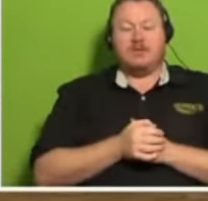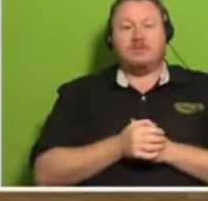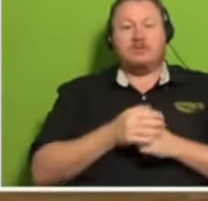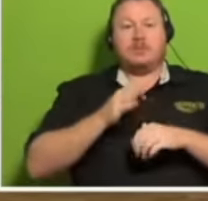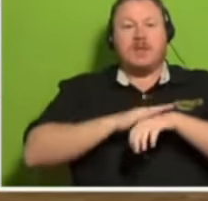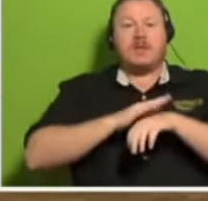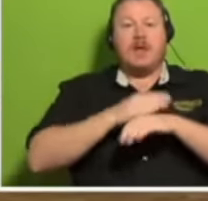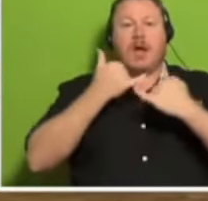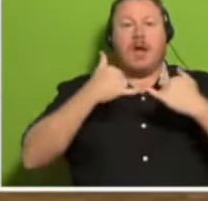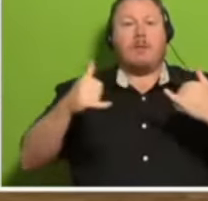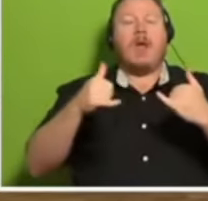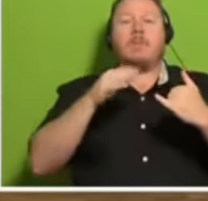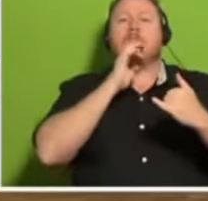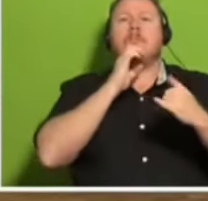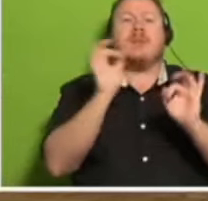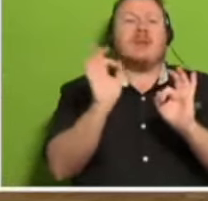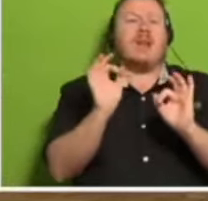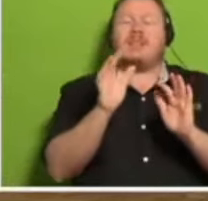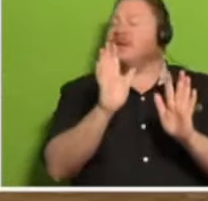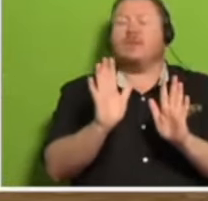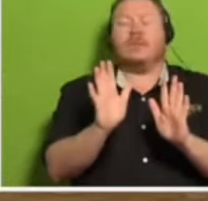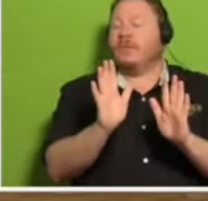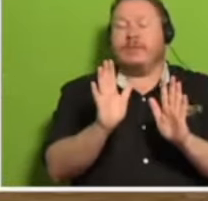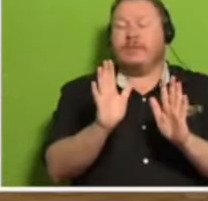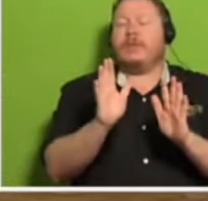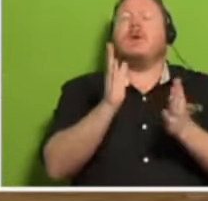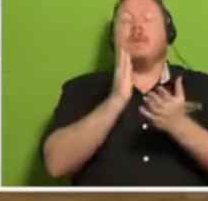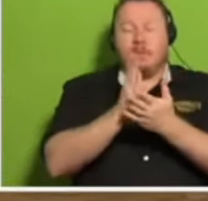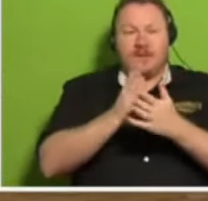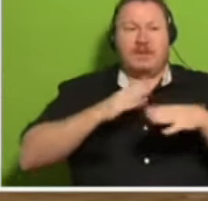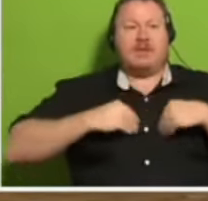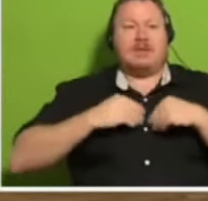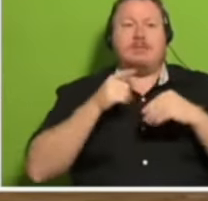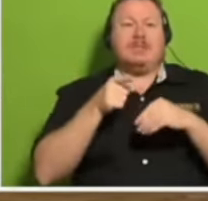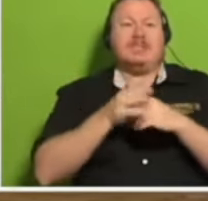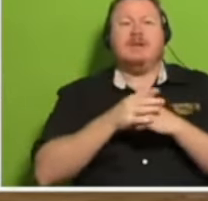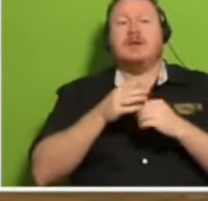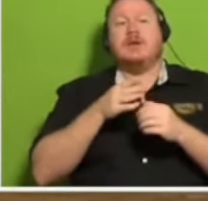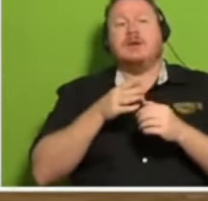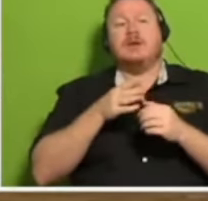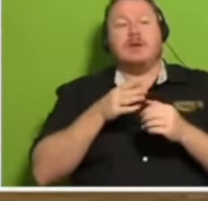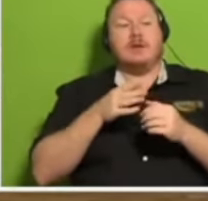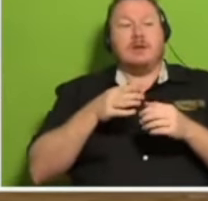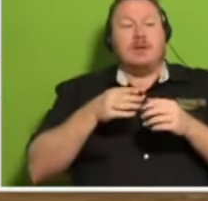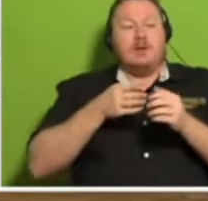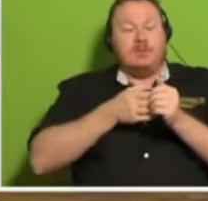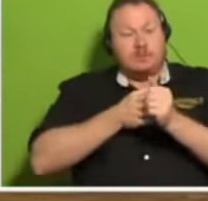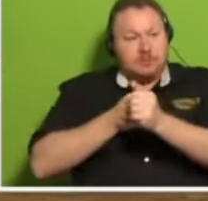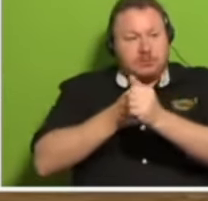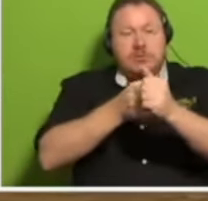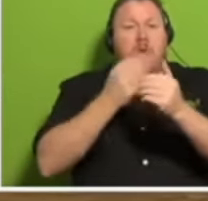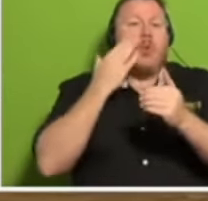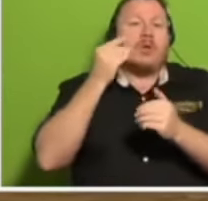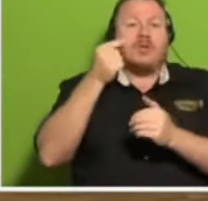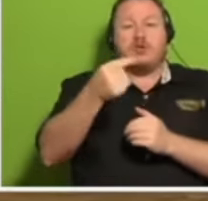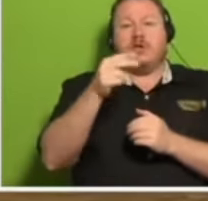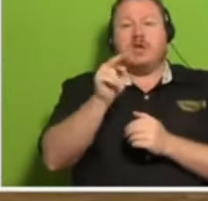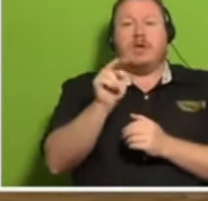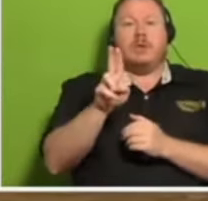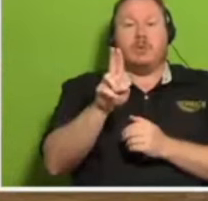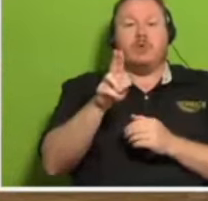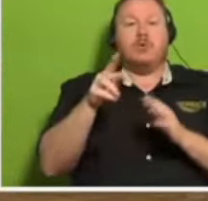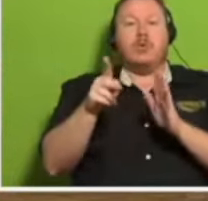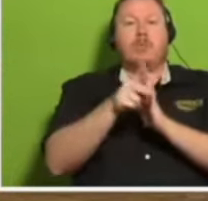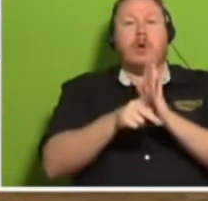timelines to become meaningless, and we'll be able to provide further direction on many of these once the GNU finalizes its